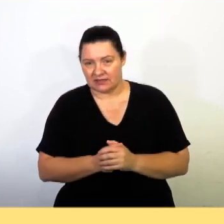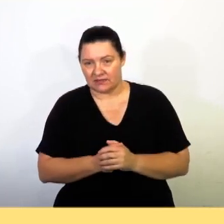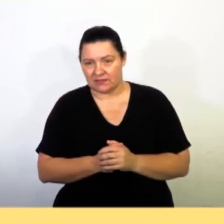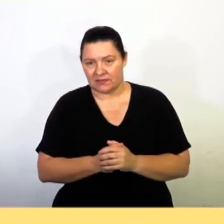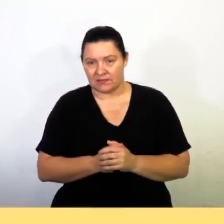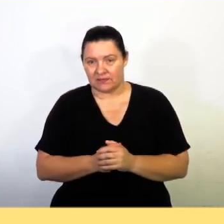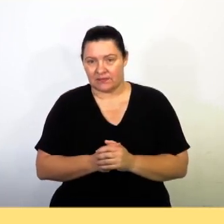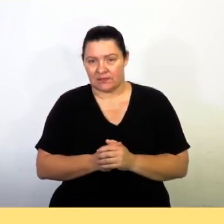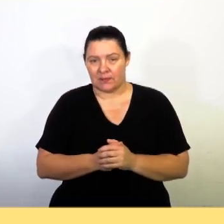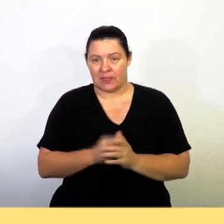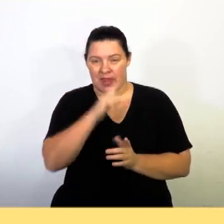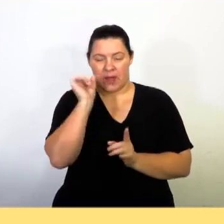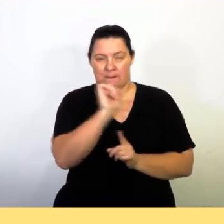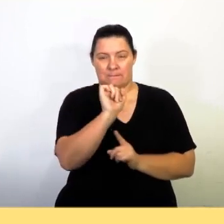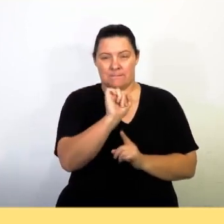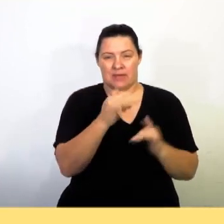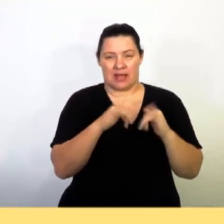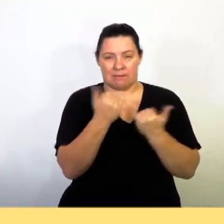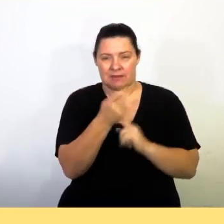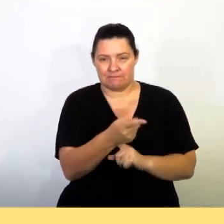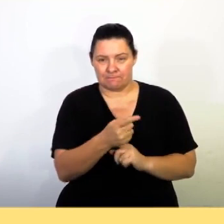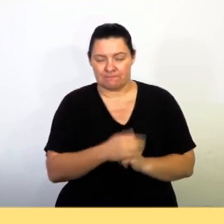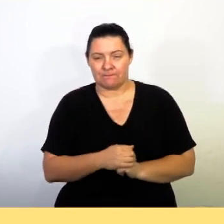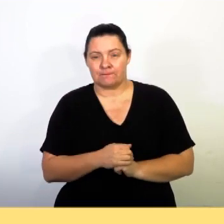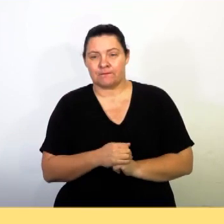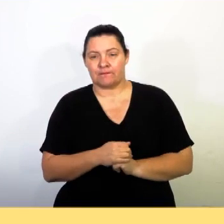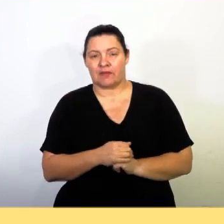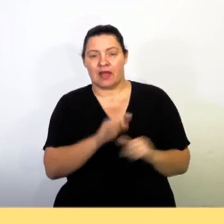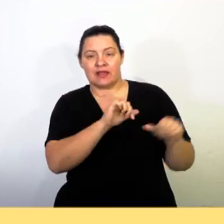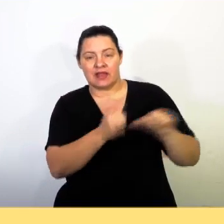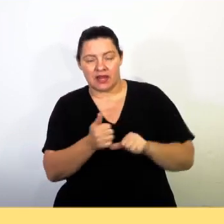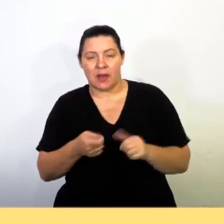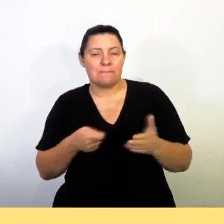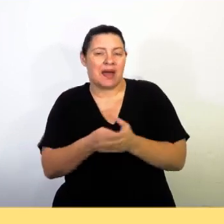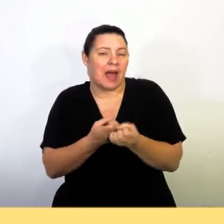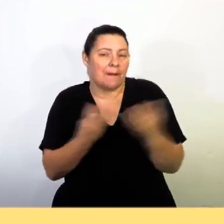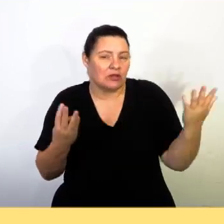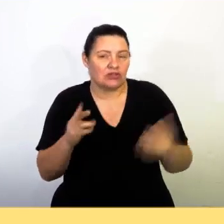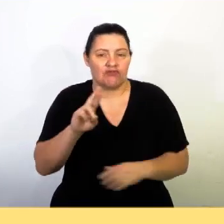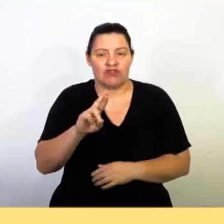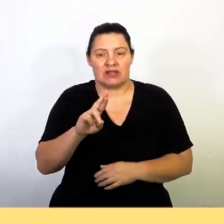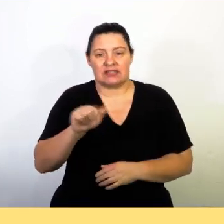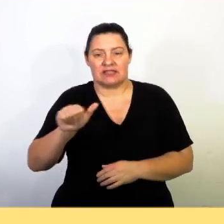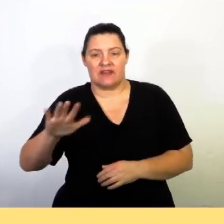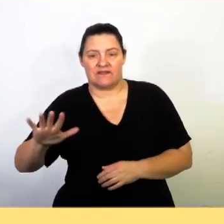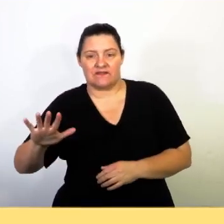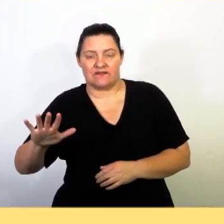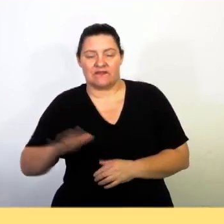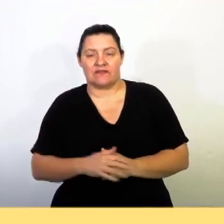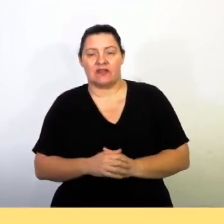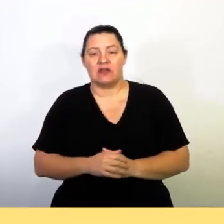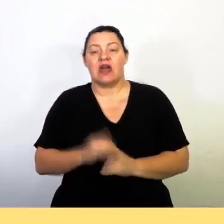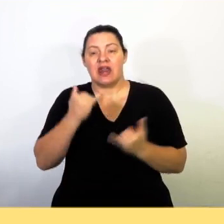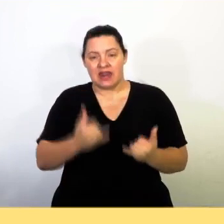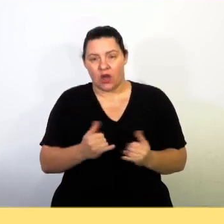Stationers. Fast Stationers. And then we have paid 65. And